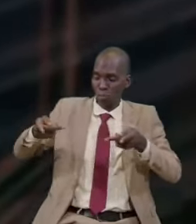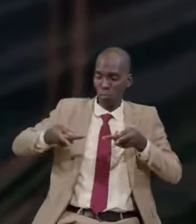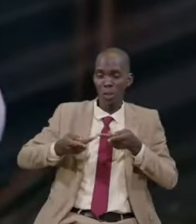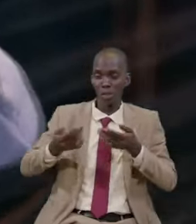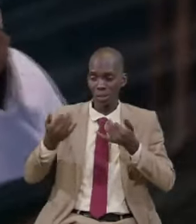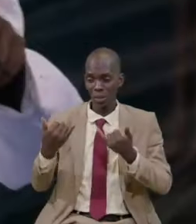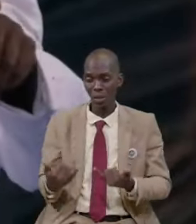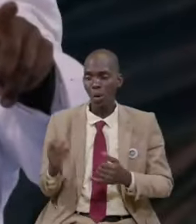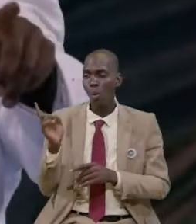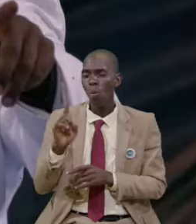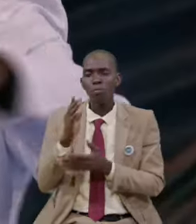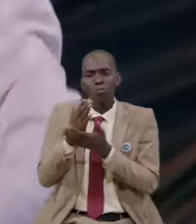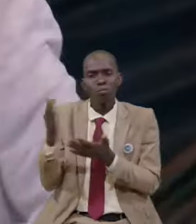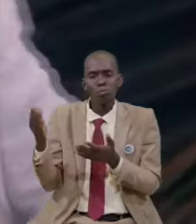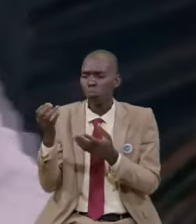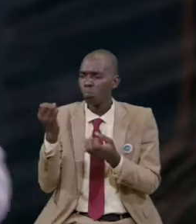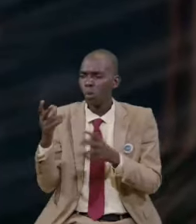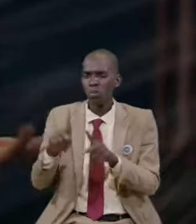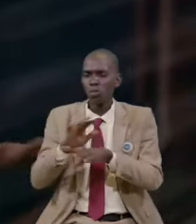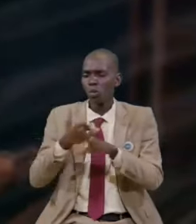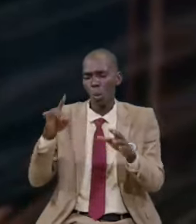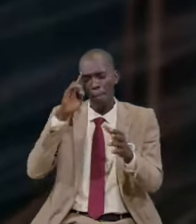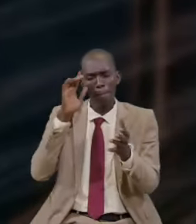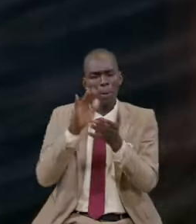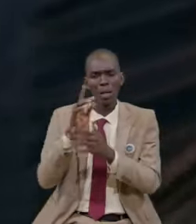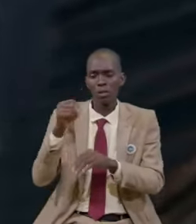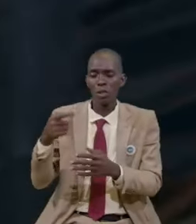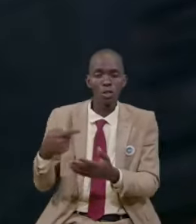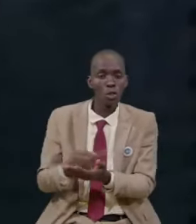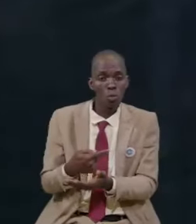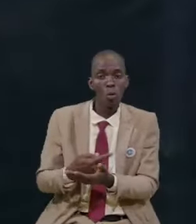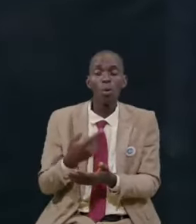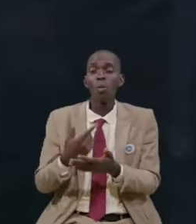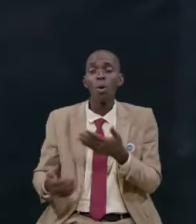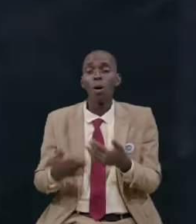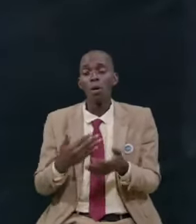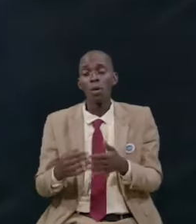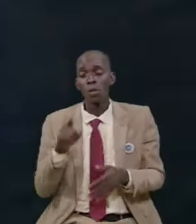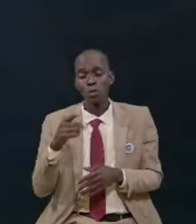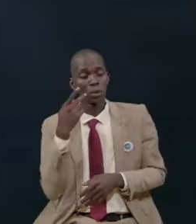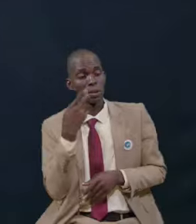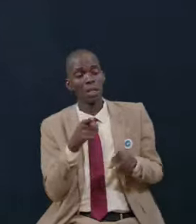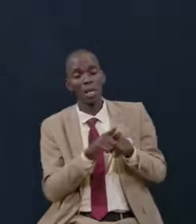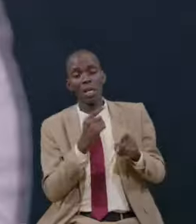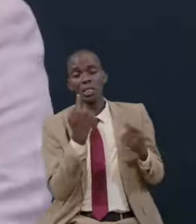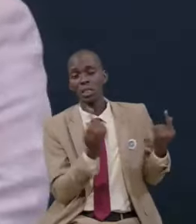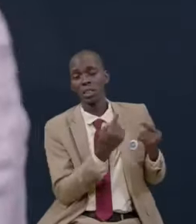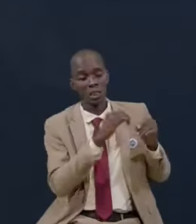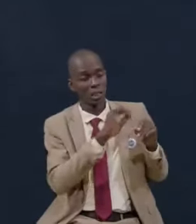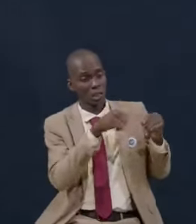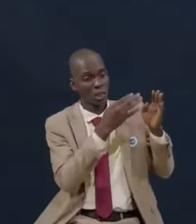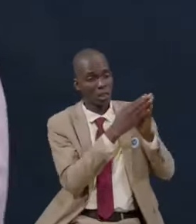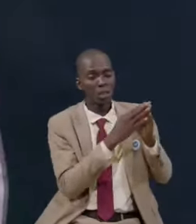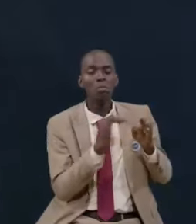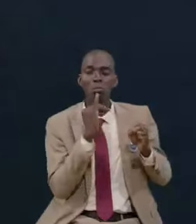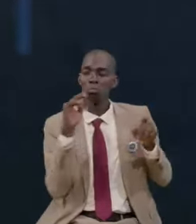was seen over there in Jerusalem is still seen over here in Samaria. You're not a chameleon. You're like this,